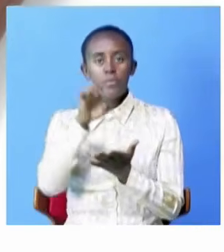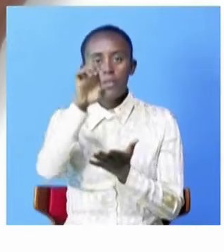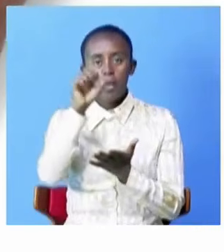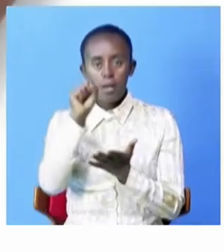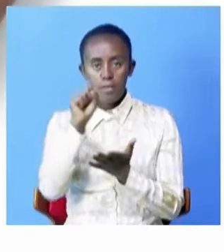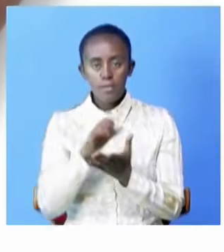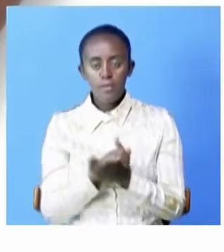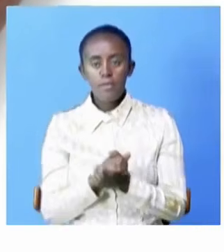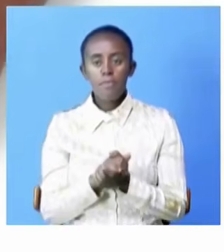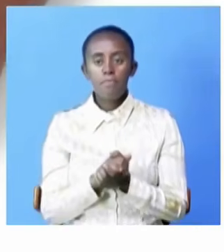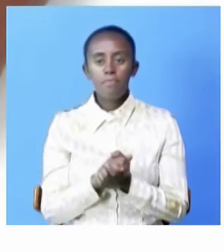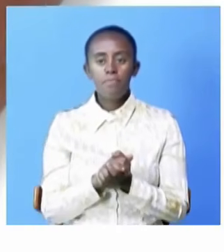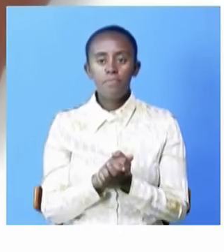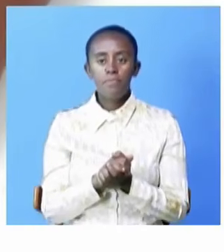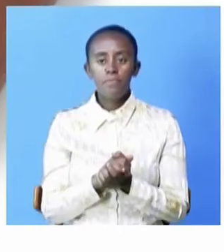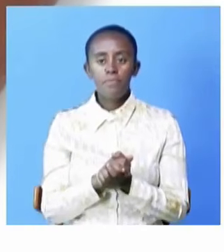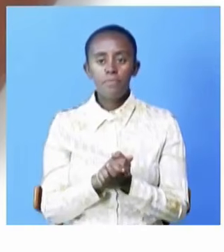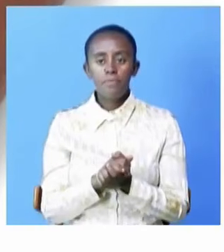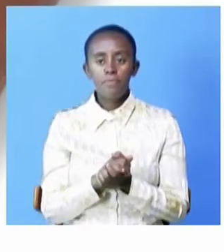ES.